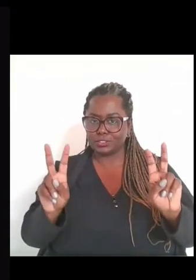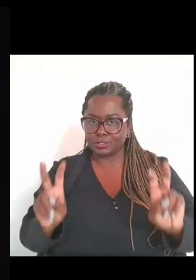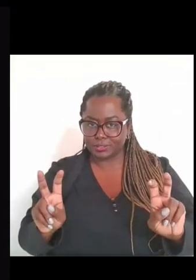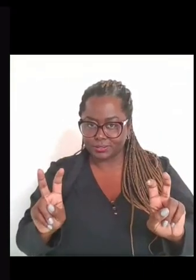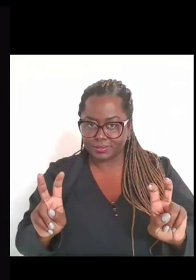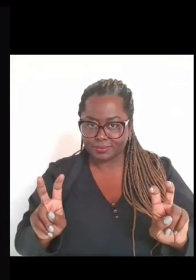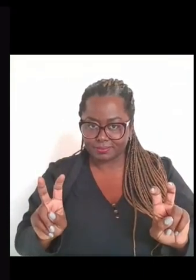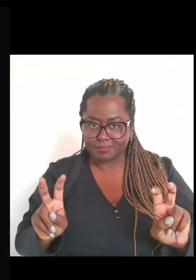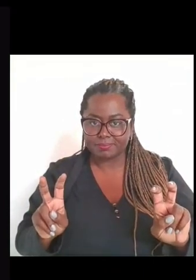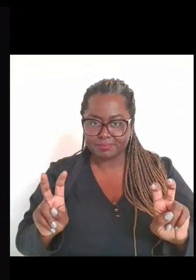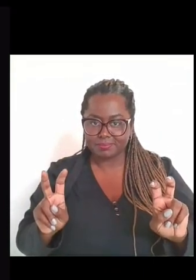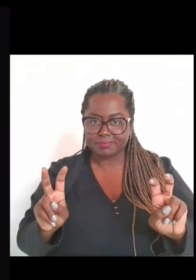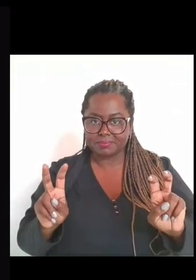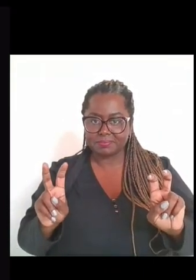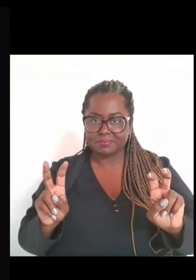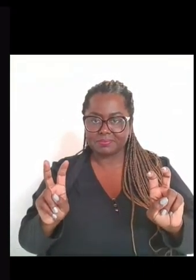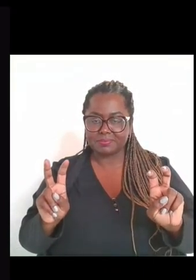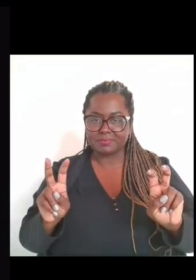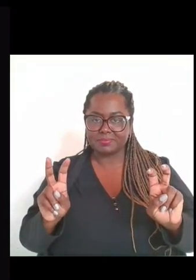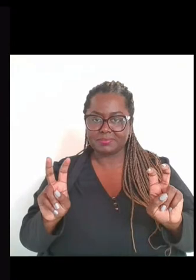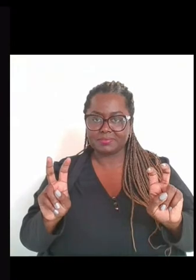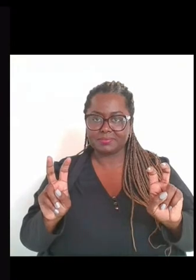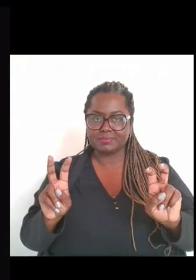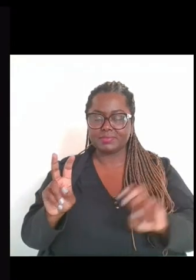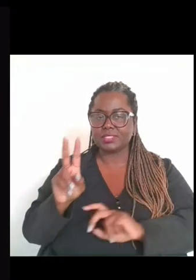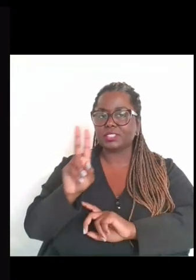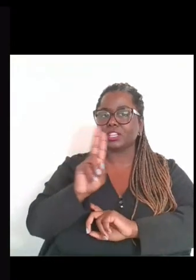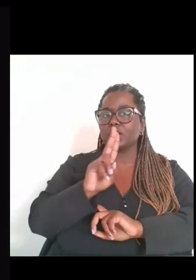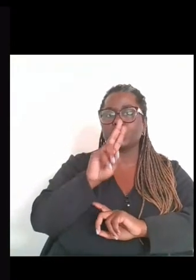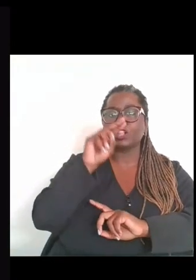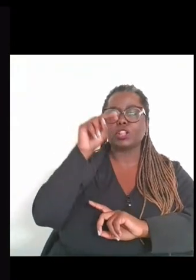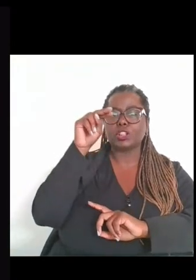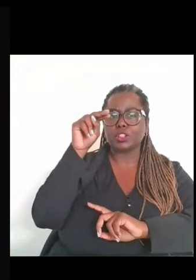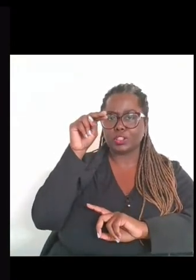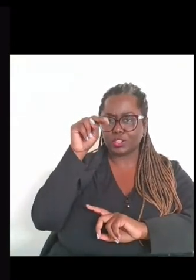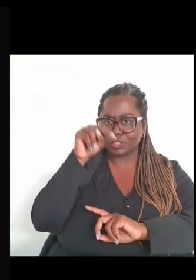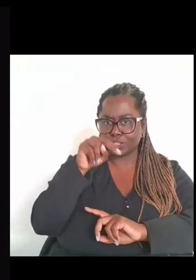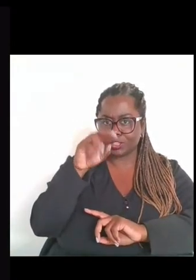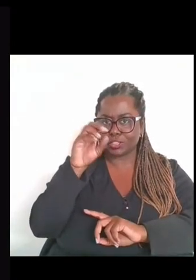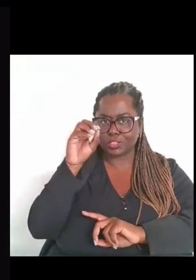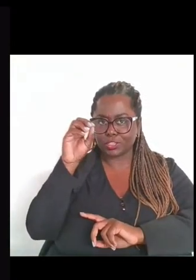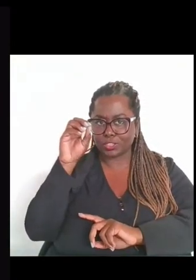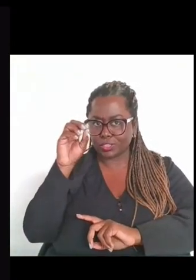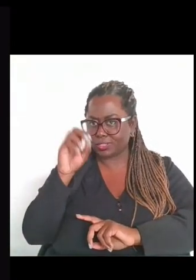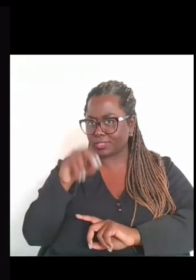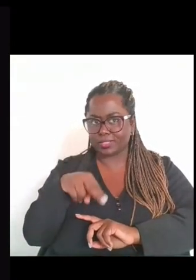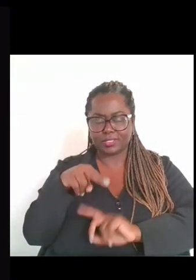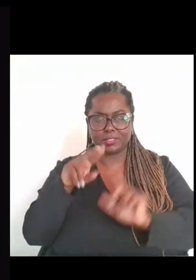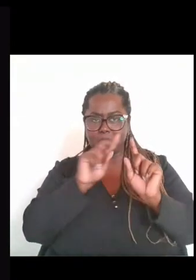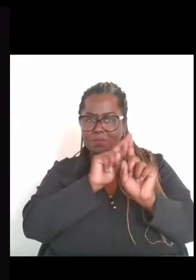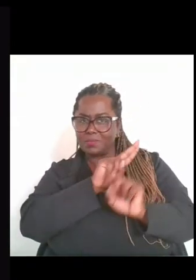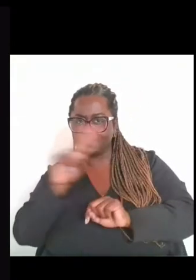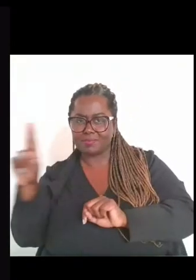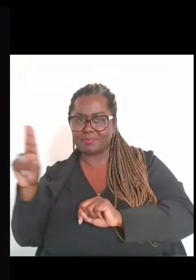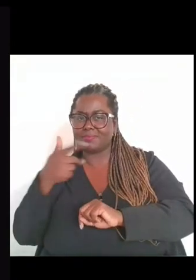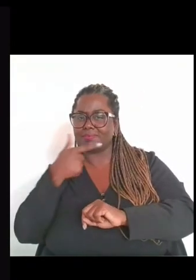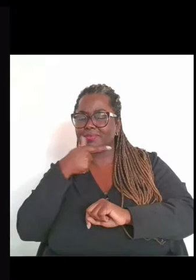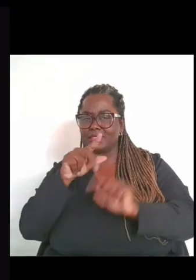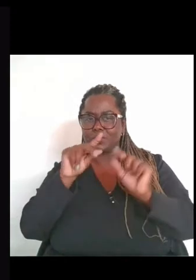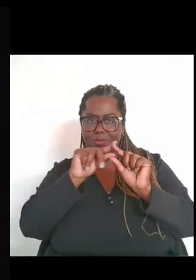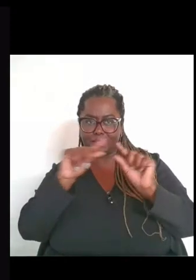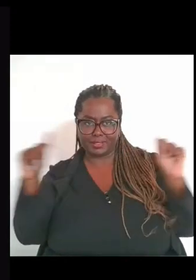will repeat the phrase and it is on the intersection between ads and quienas